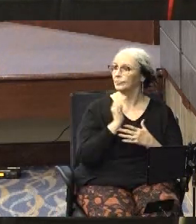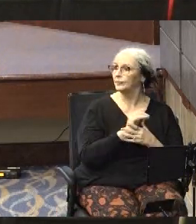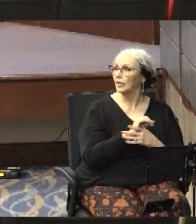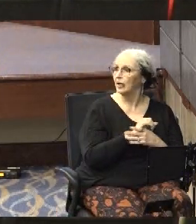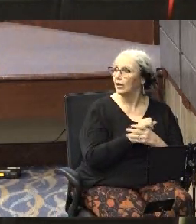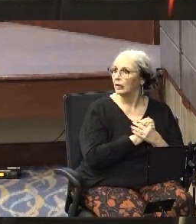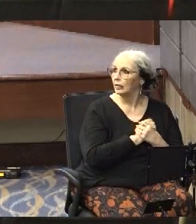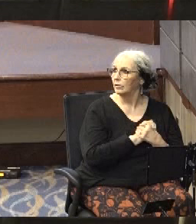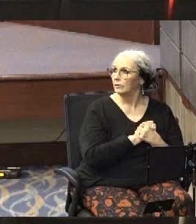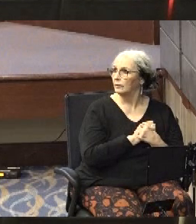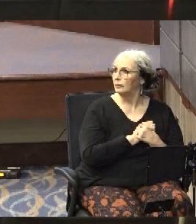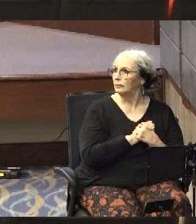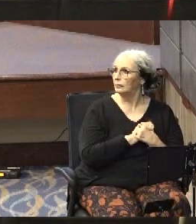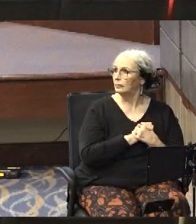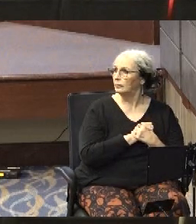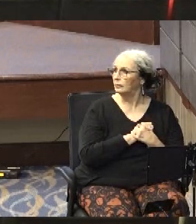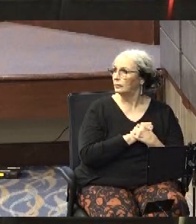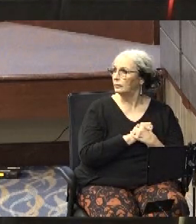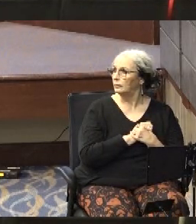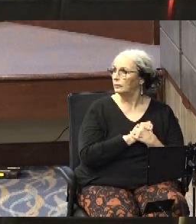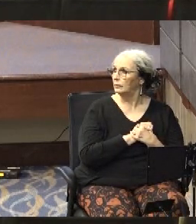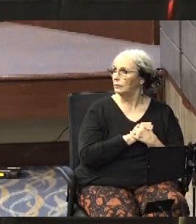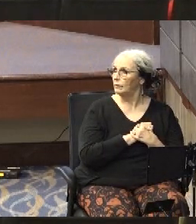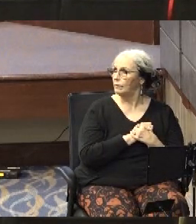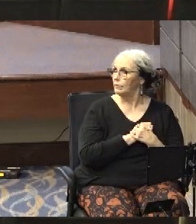Come on up, state your name and address.